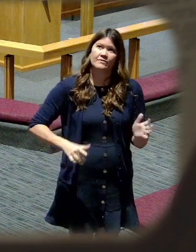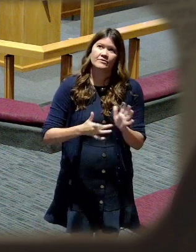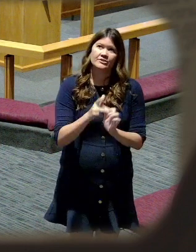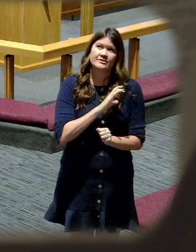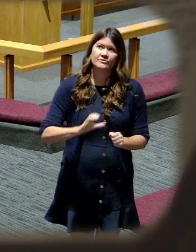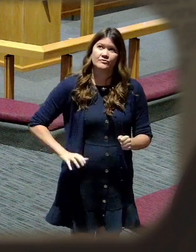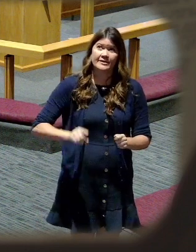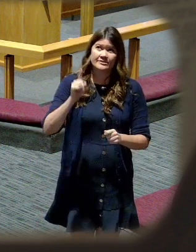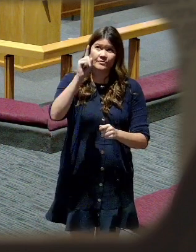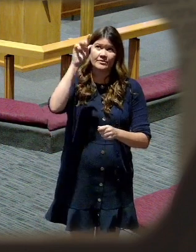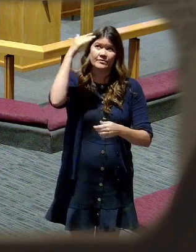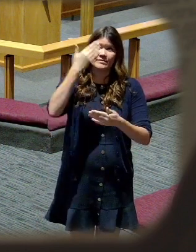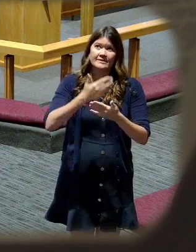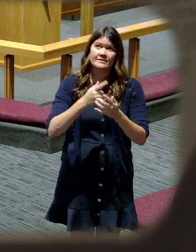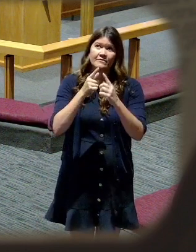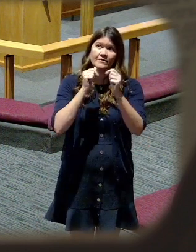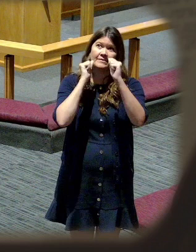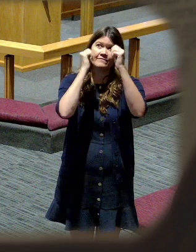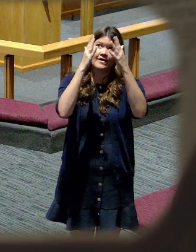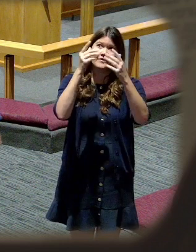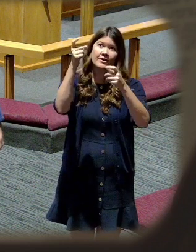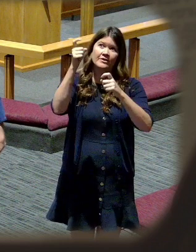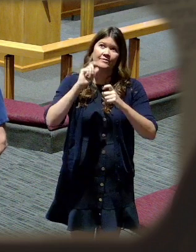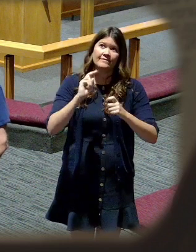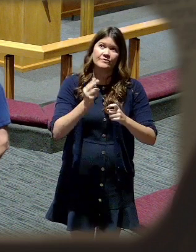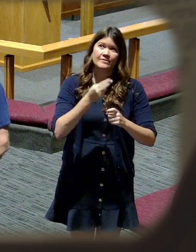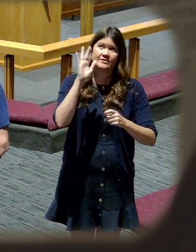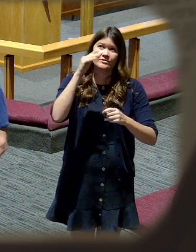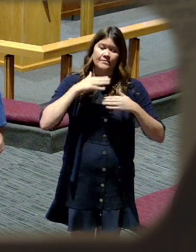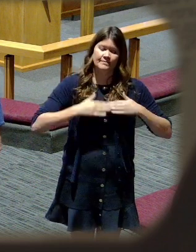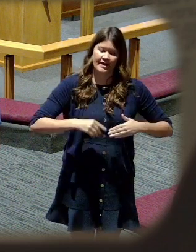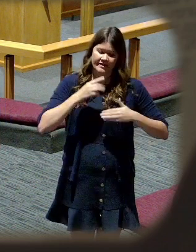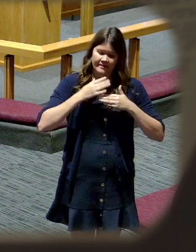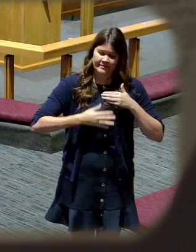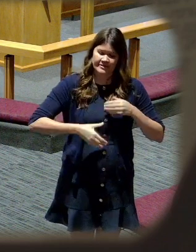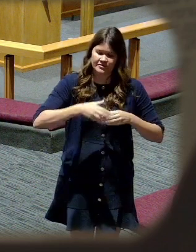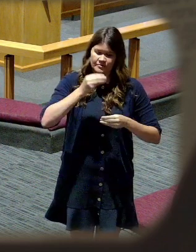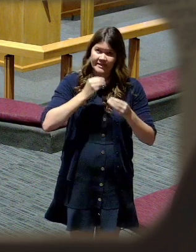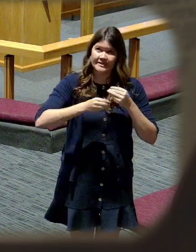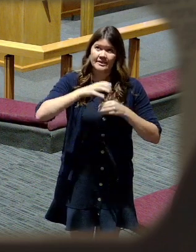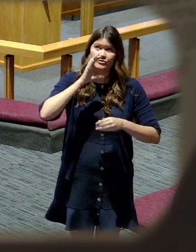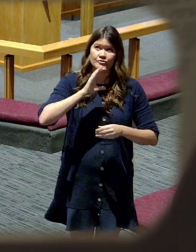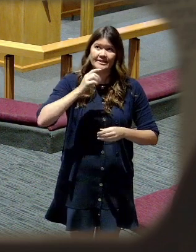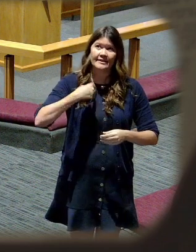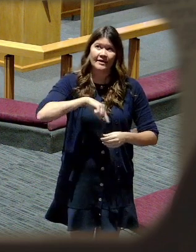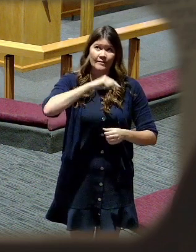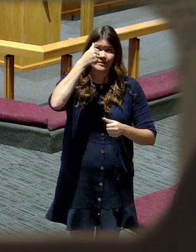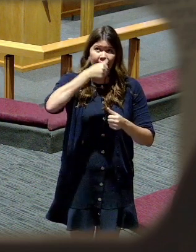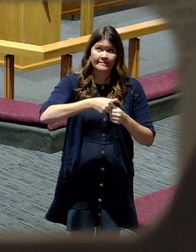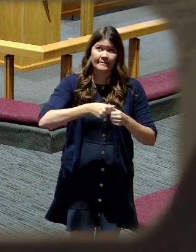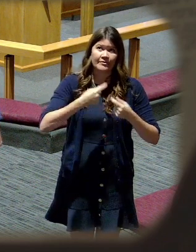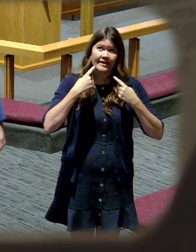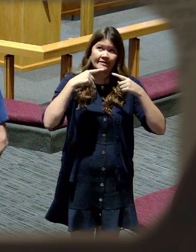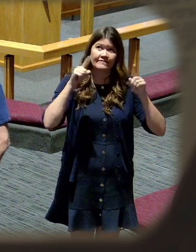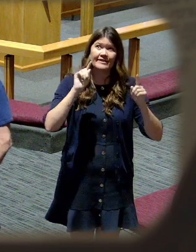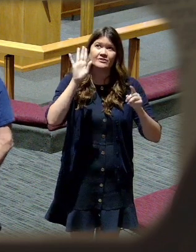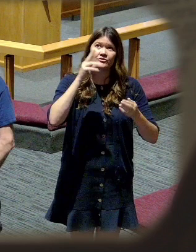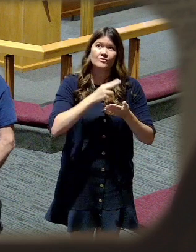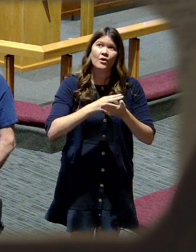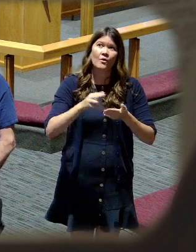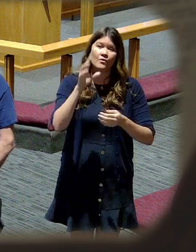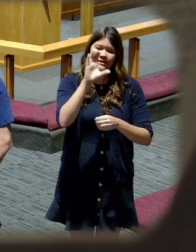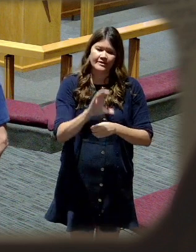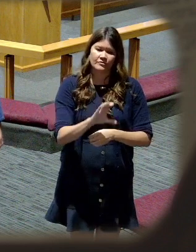you are the only Son of the Father. In giving us your body and your blood to eat and drink, you lead us to remember and to confess your holy cross